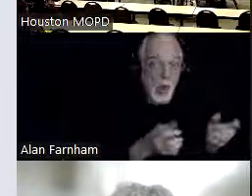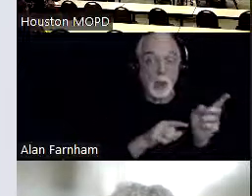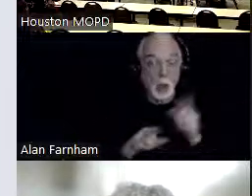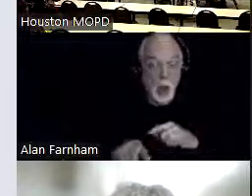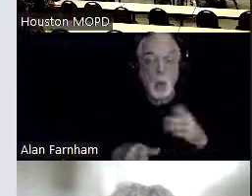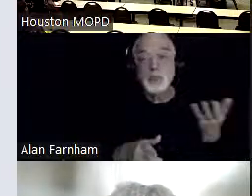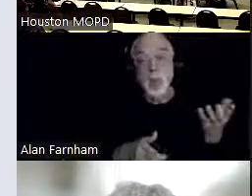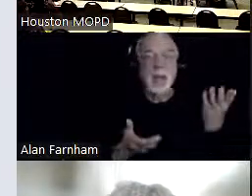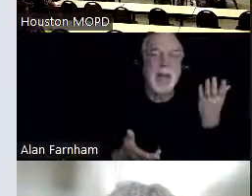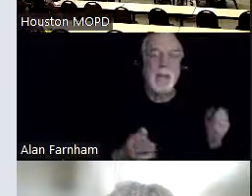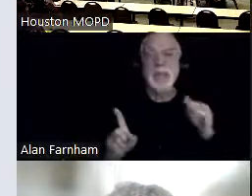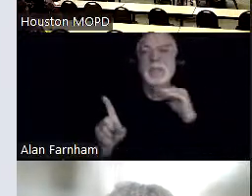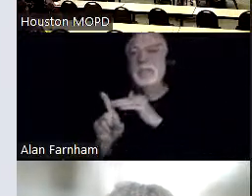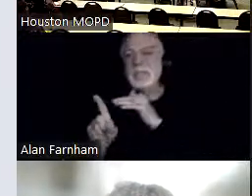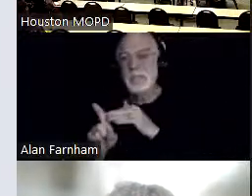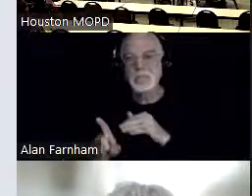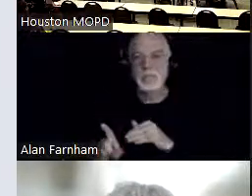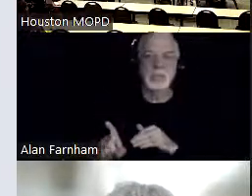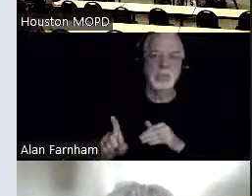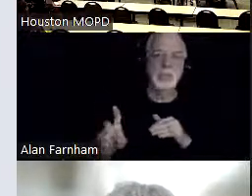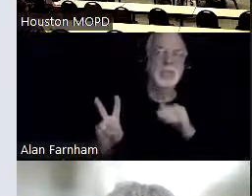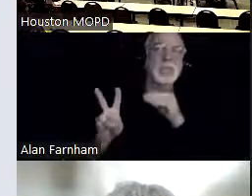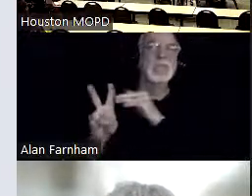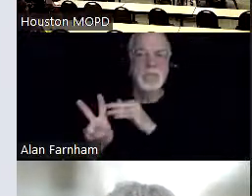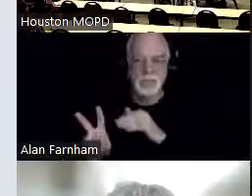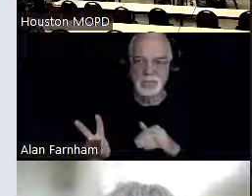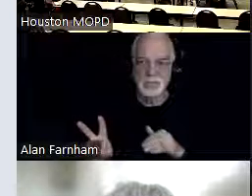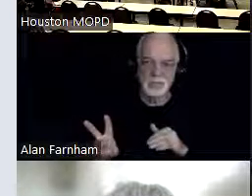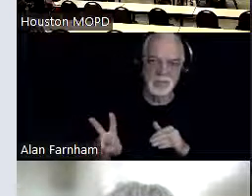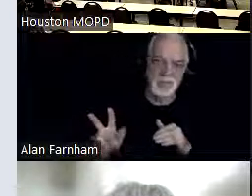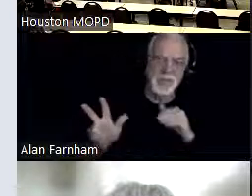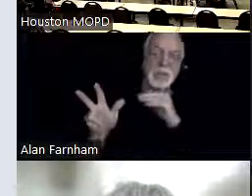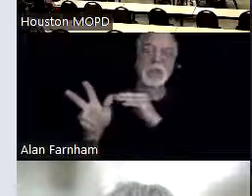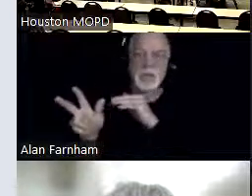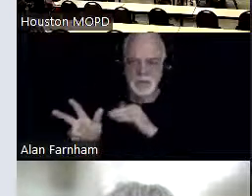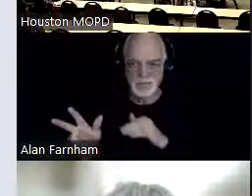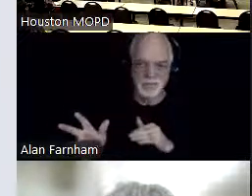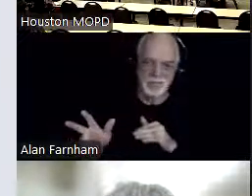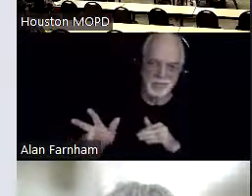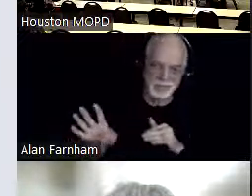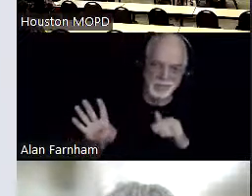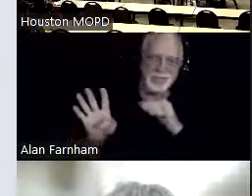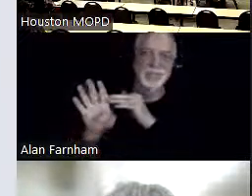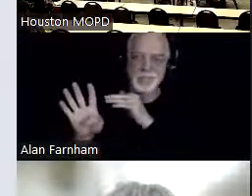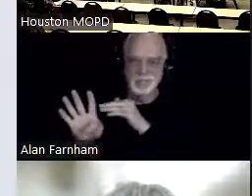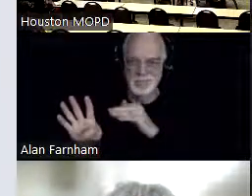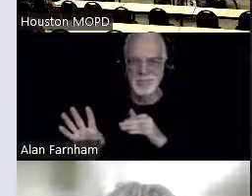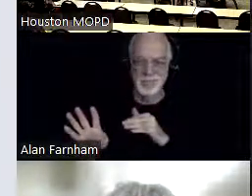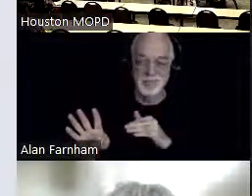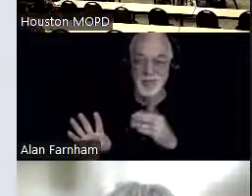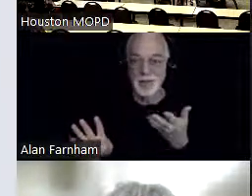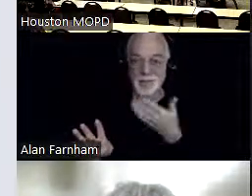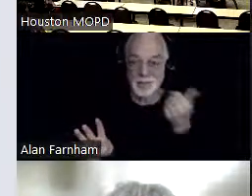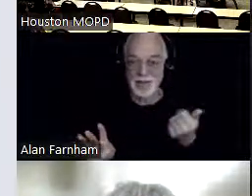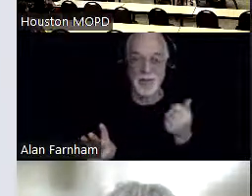teach them. And when we're advocating for ourselves, the biggest thing that we can do is share with others. Because when